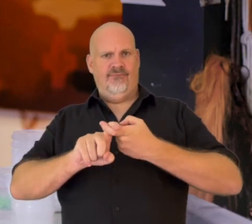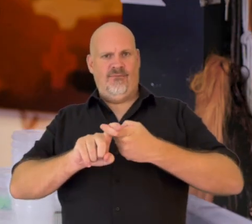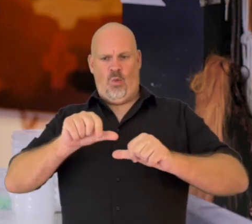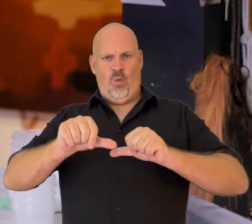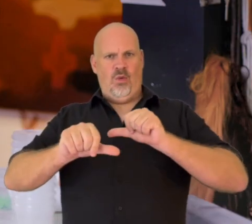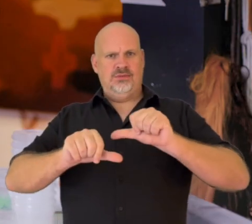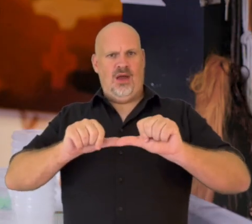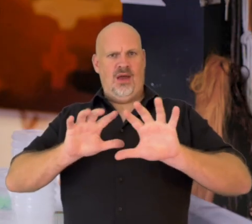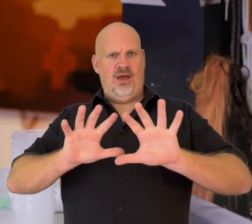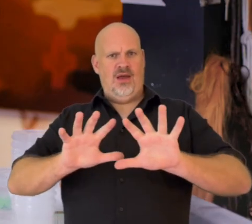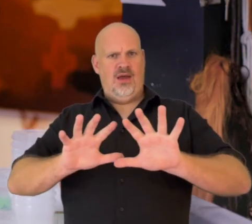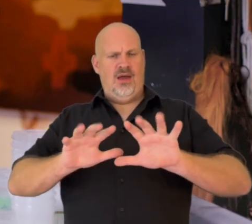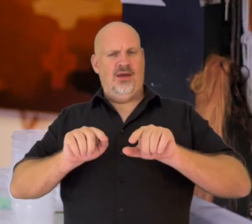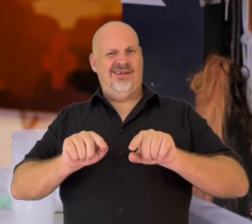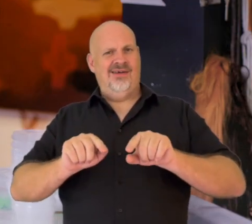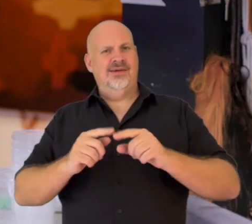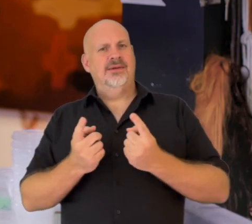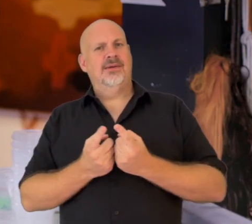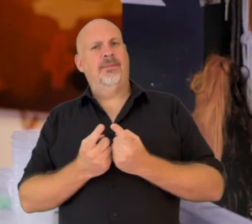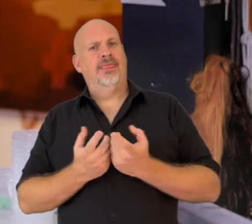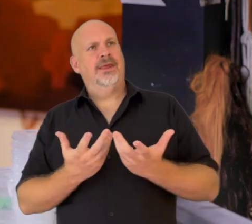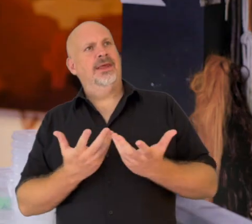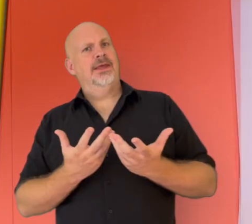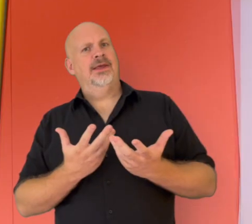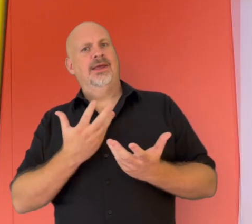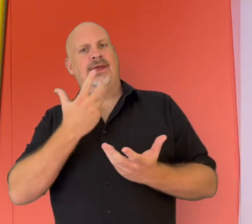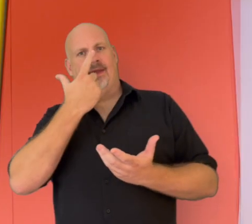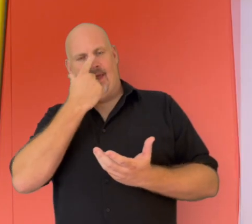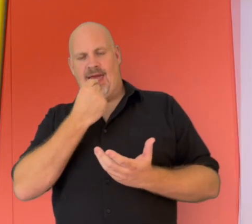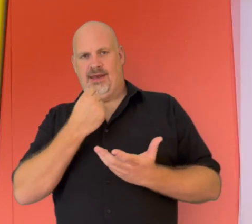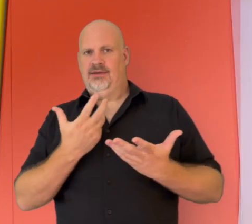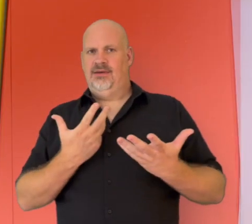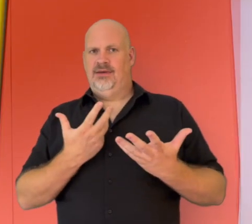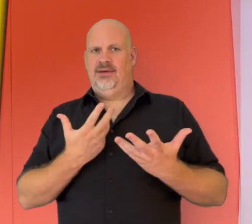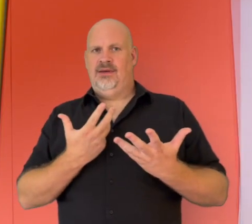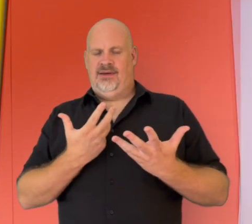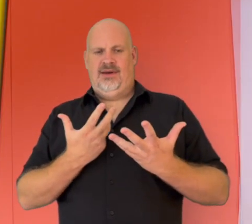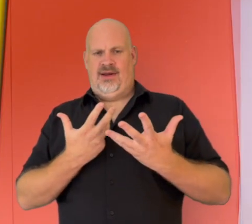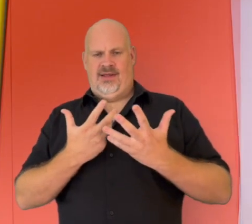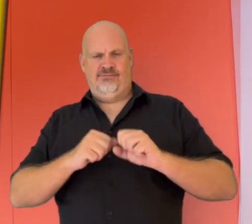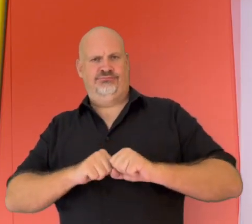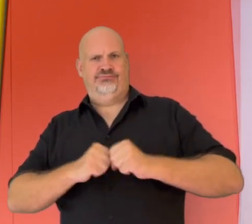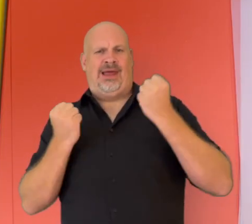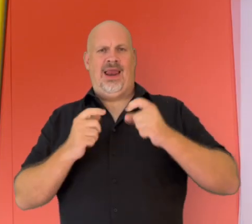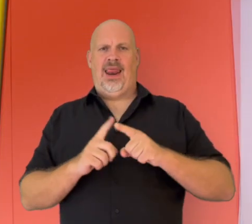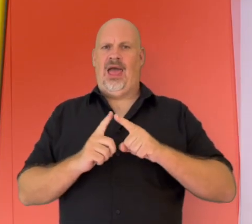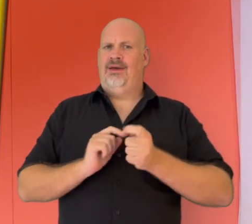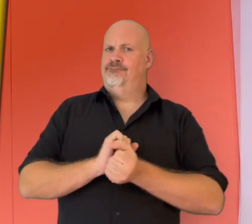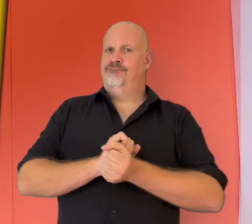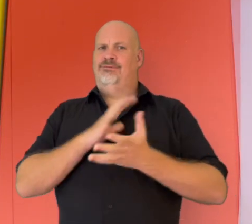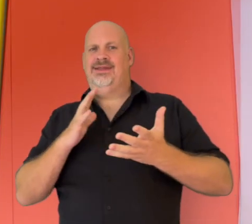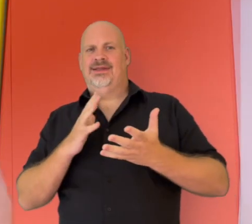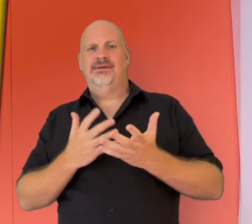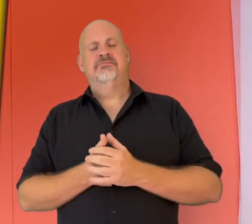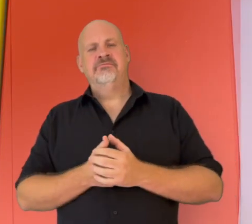something against which you can retaliate. You can kind of find a freedom. And sometimes I use them to